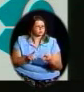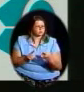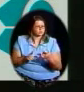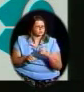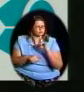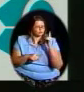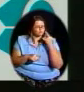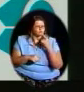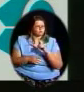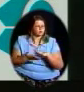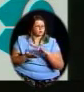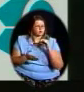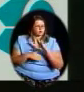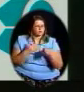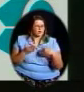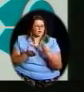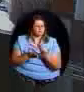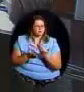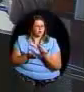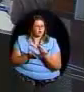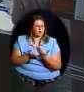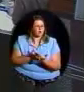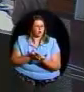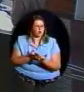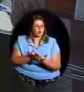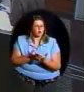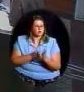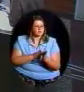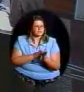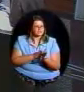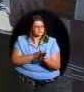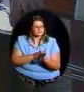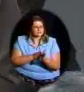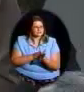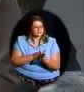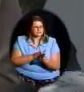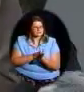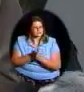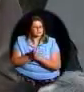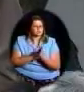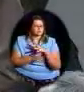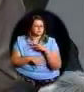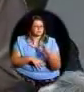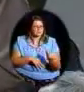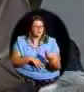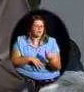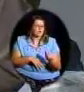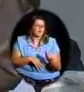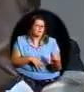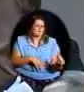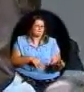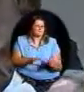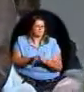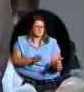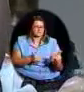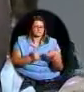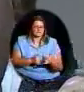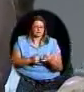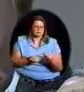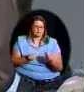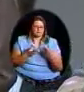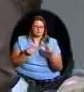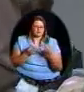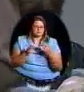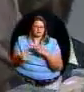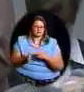these initiatives and plans. It is quite complex. But what we want to do is certainly take an opportunity while we have many plans